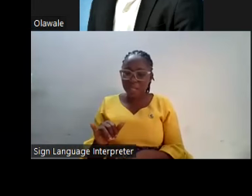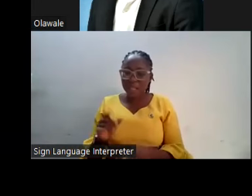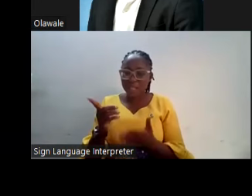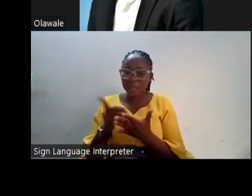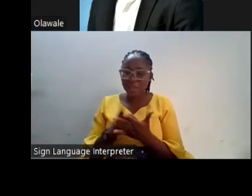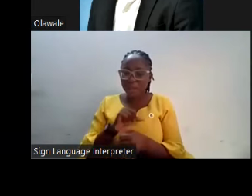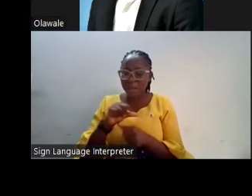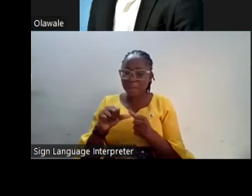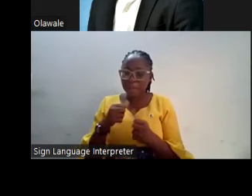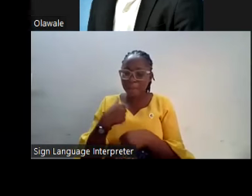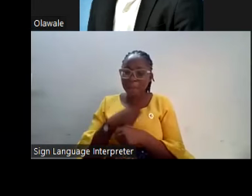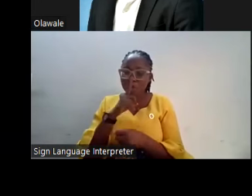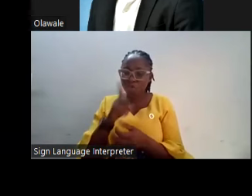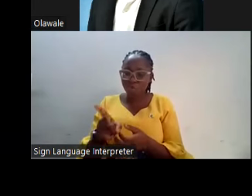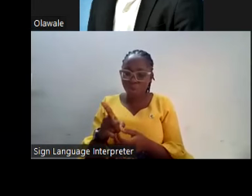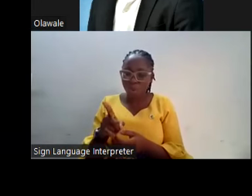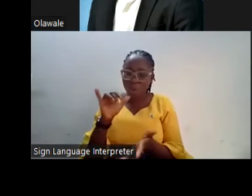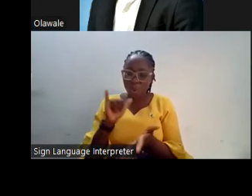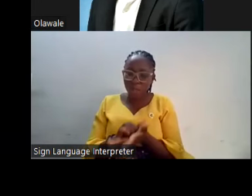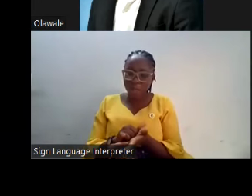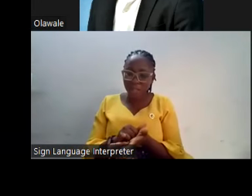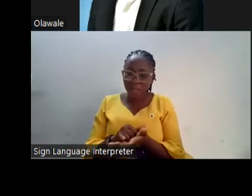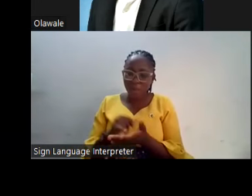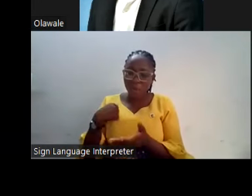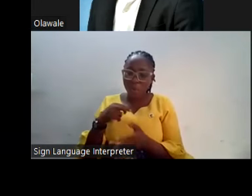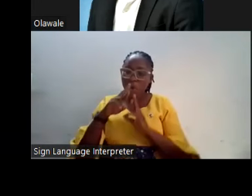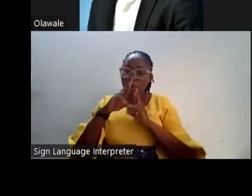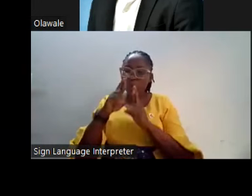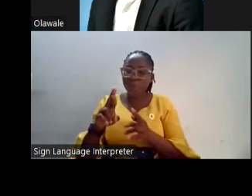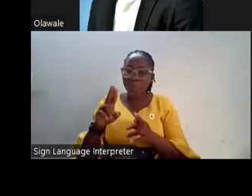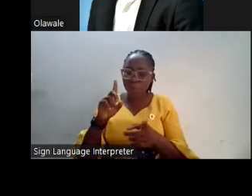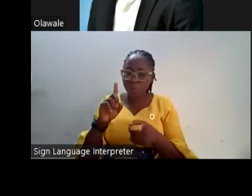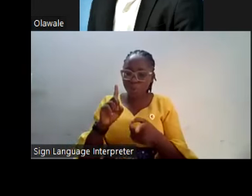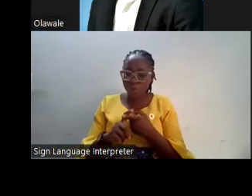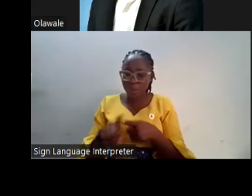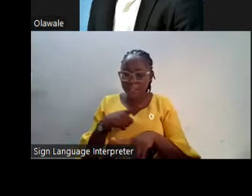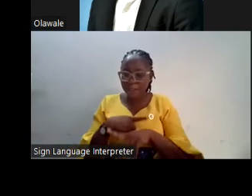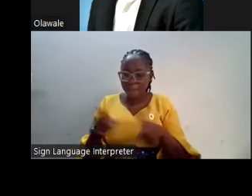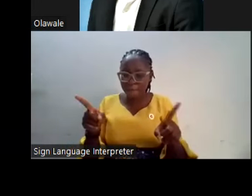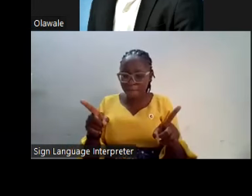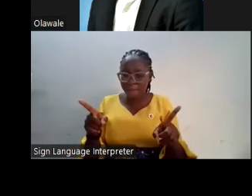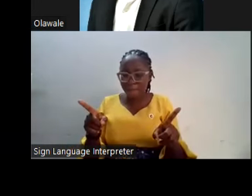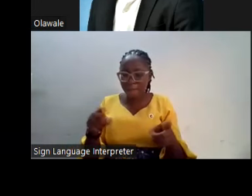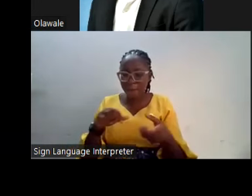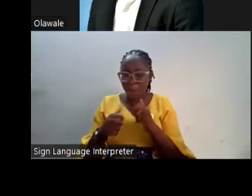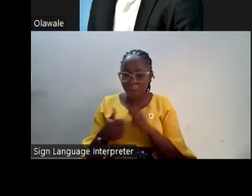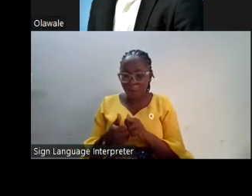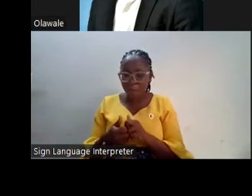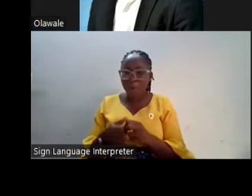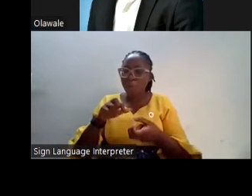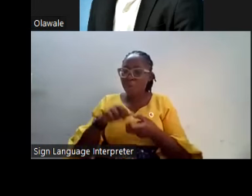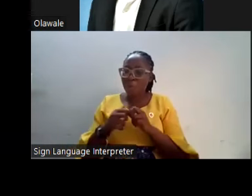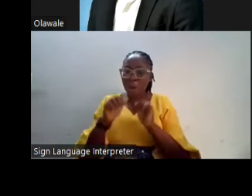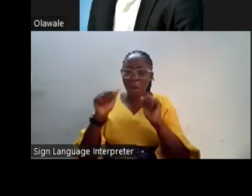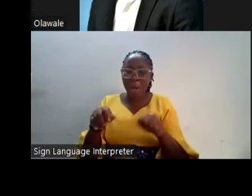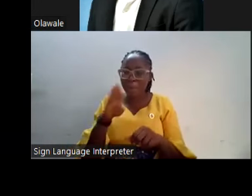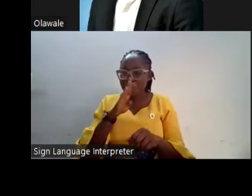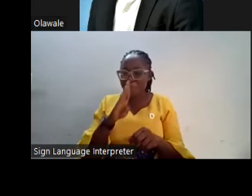making sure that we are responding to diversity. Diversity could be in the form of